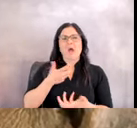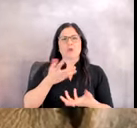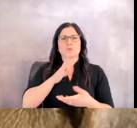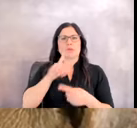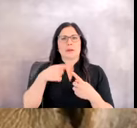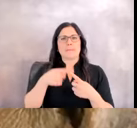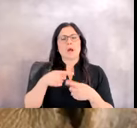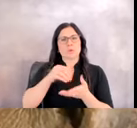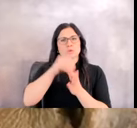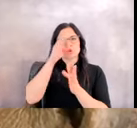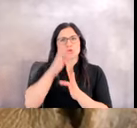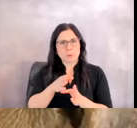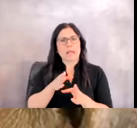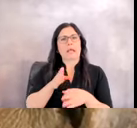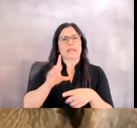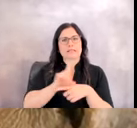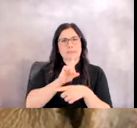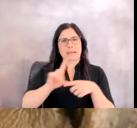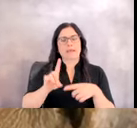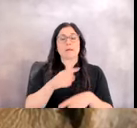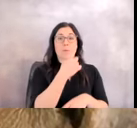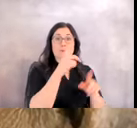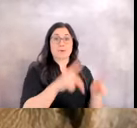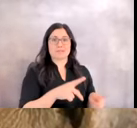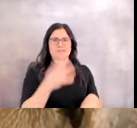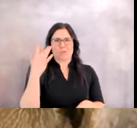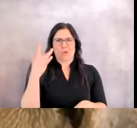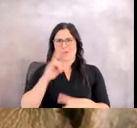discipline, one person said, why even report?